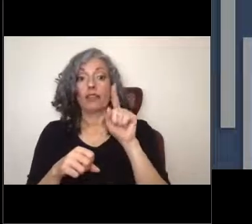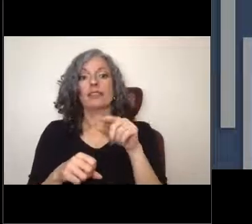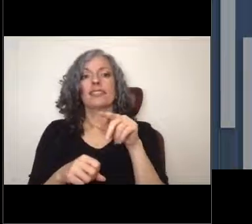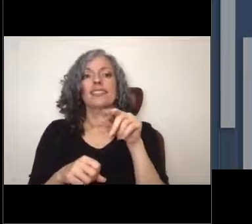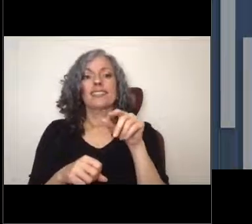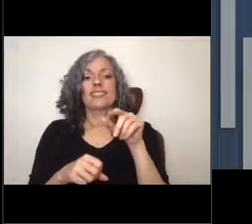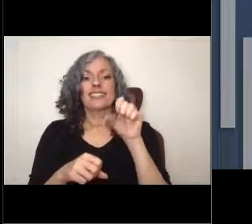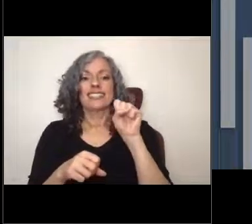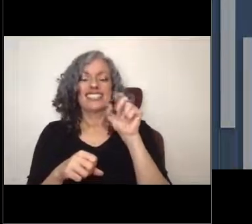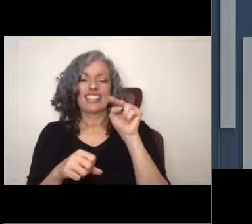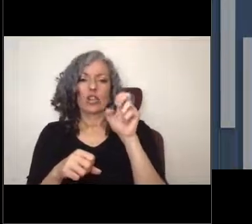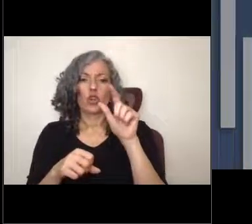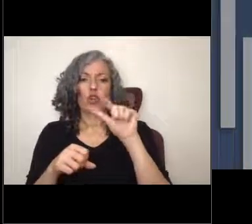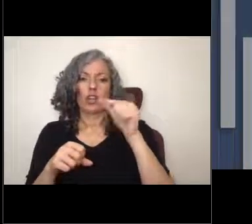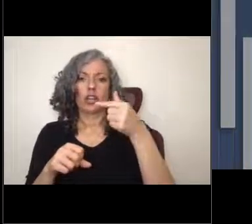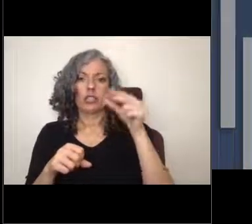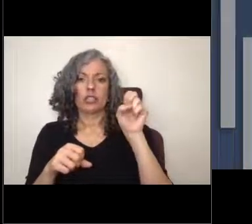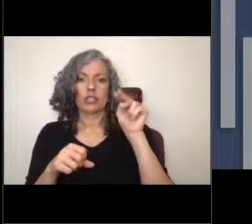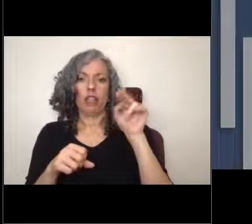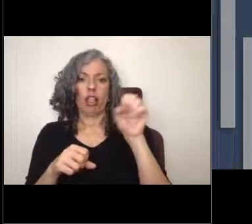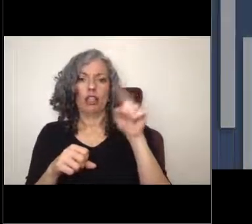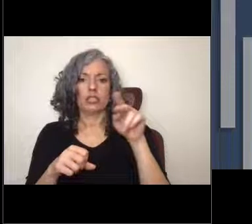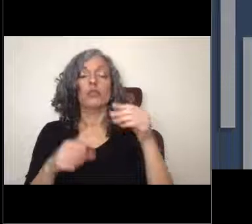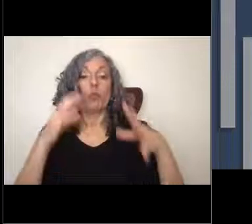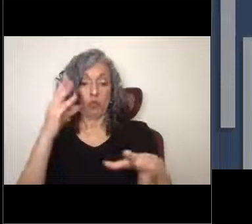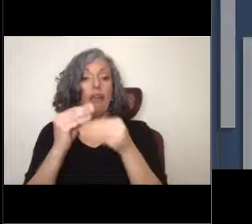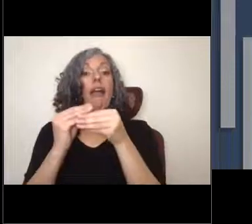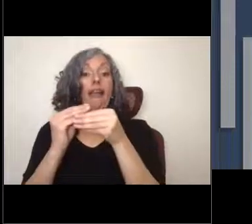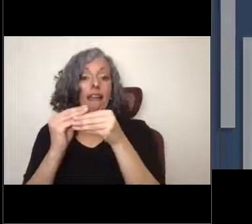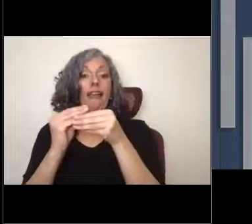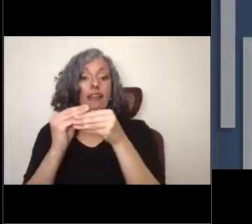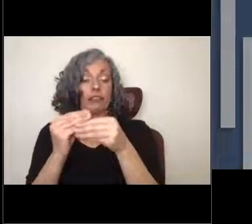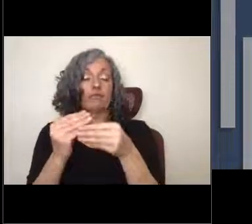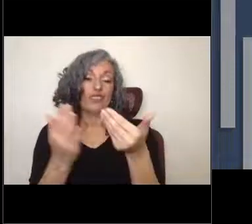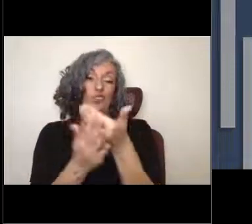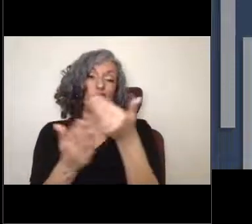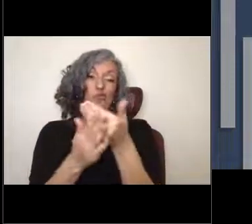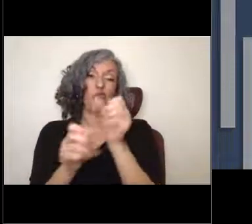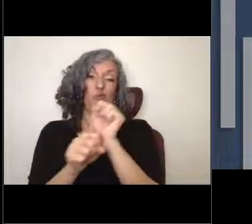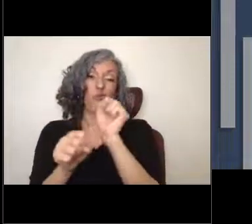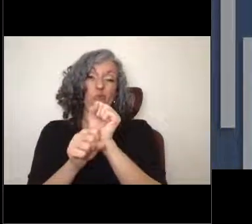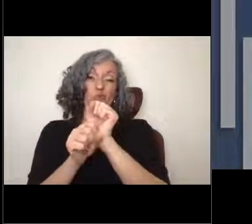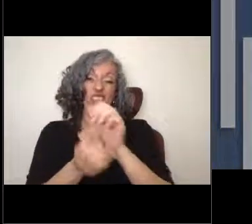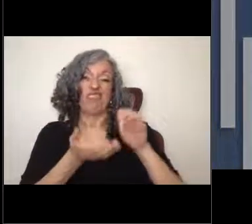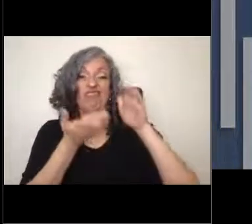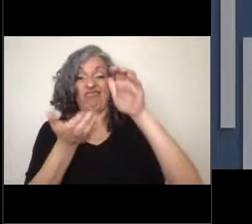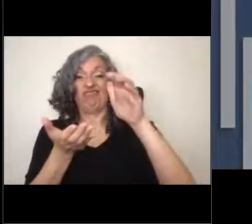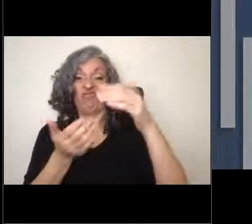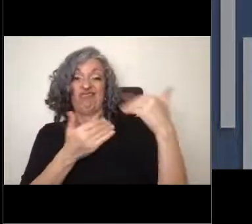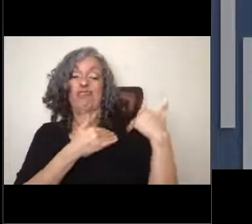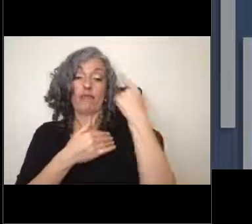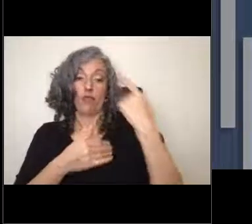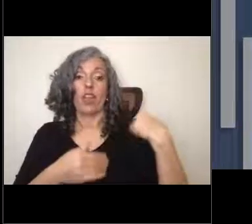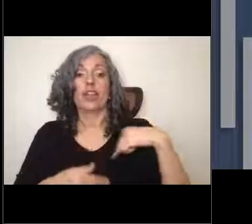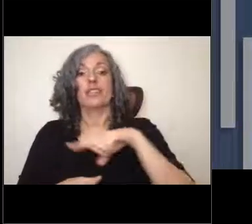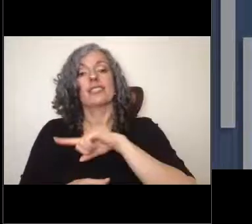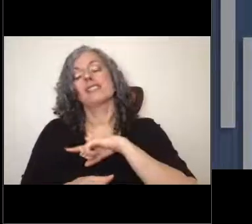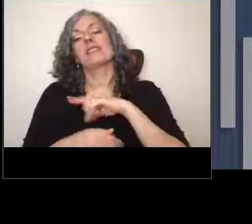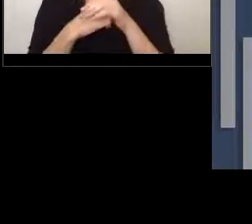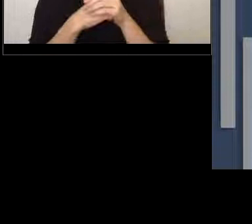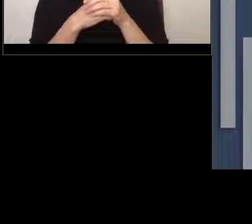Gonzalez, will add significant new workload for us. Secretary Shocking had talked about this